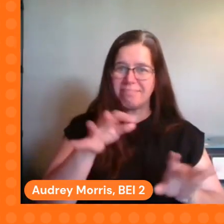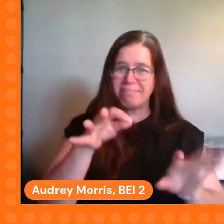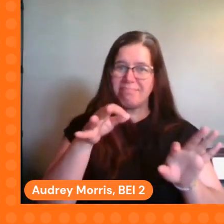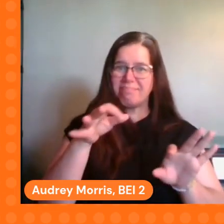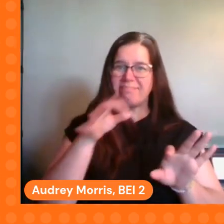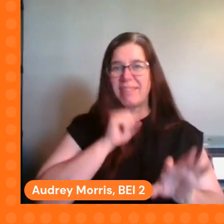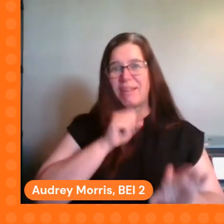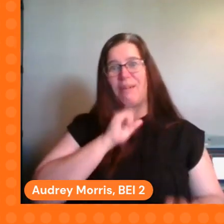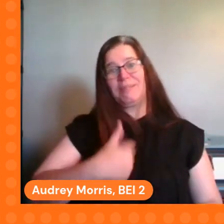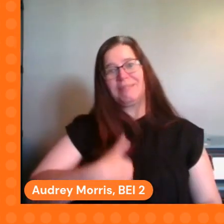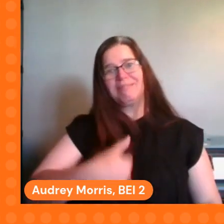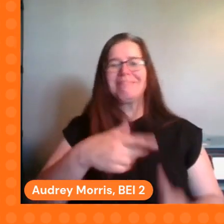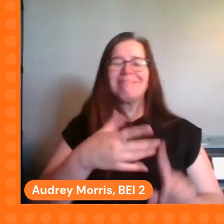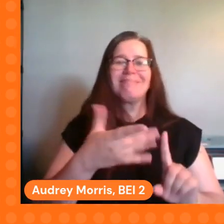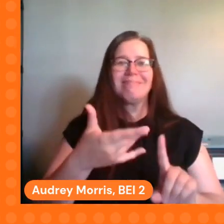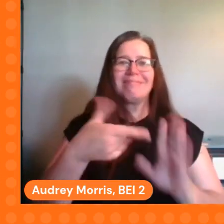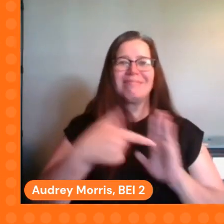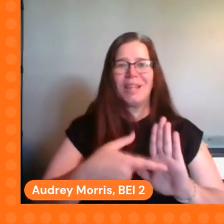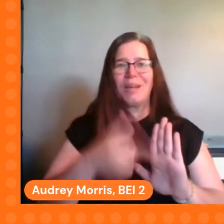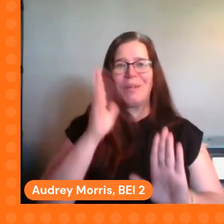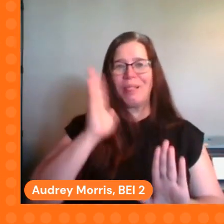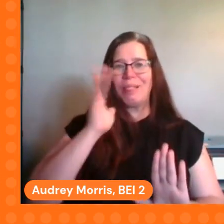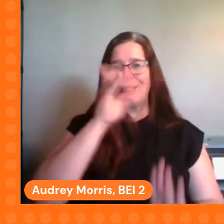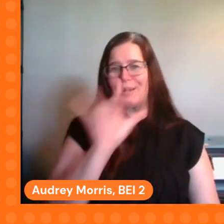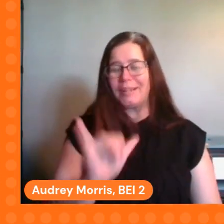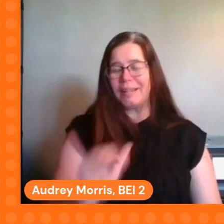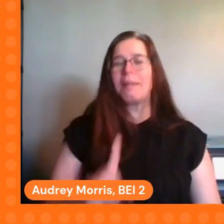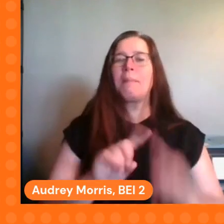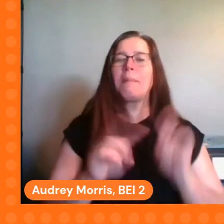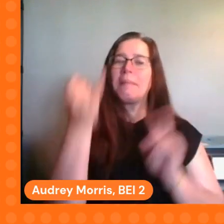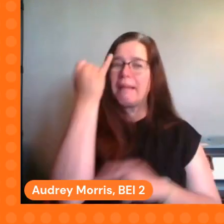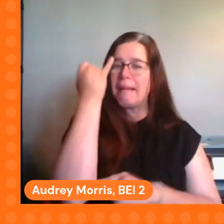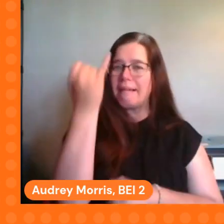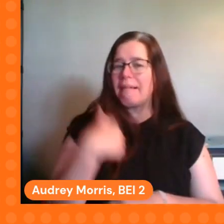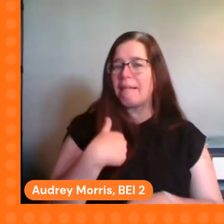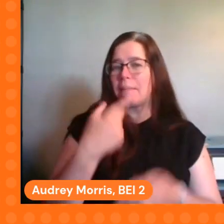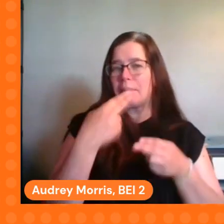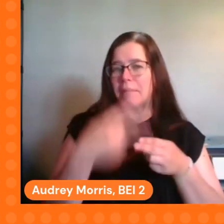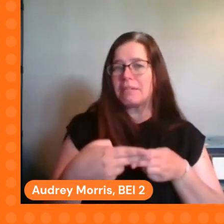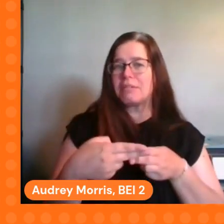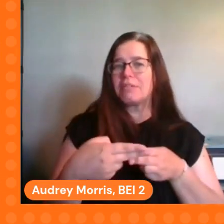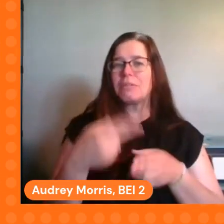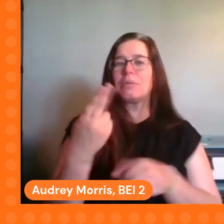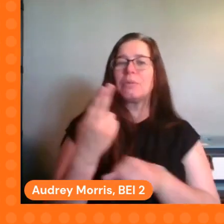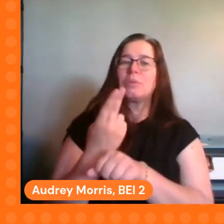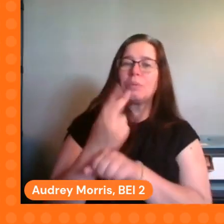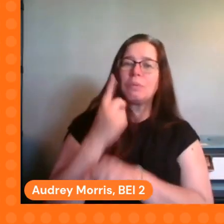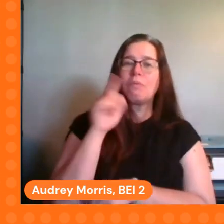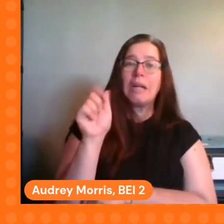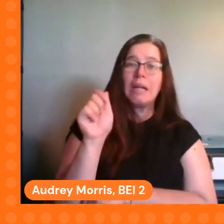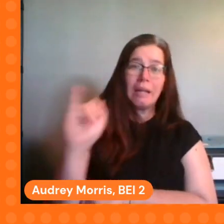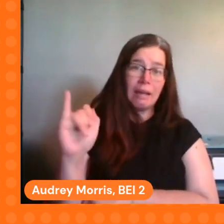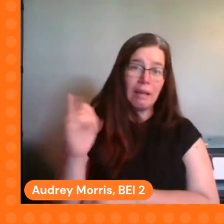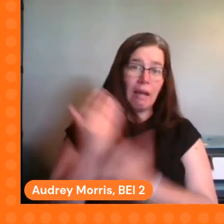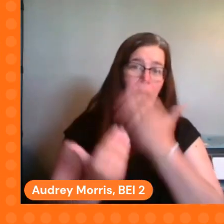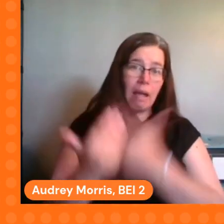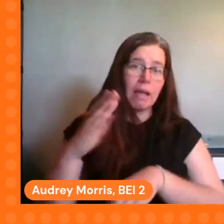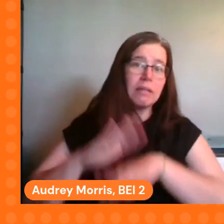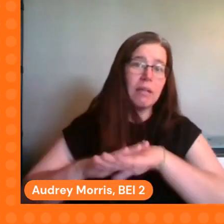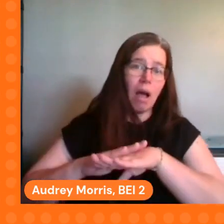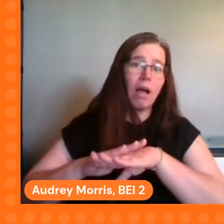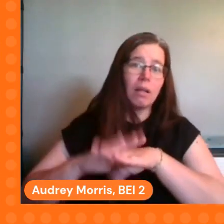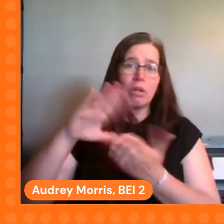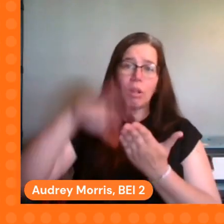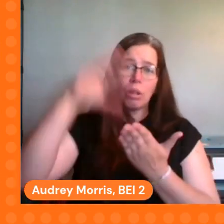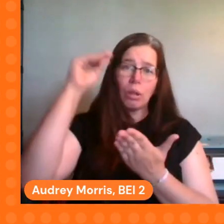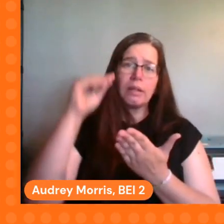like. But the idea behind it is, as Andy mentioned, to learn about AI in a hands-on way through